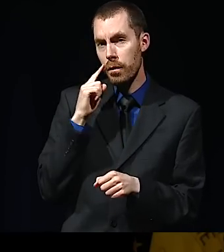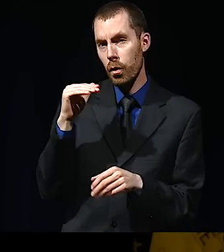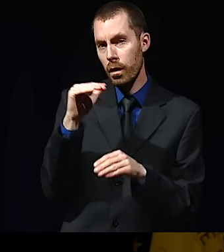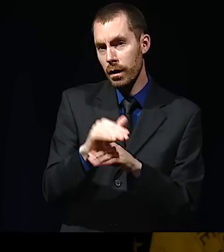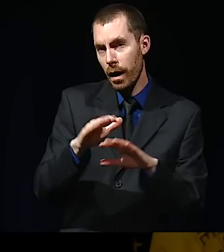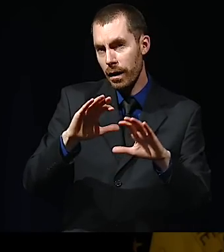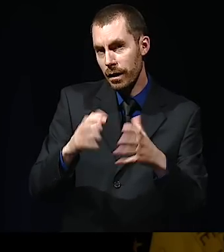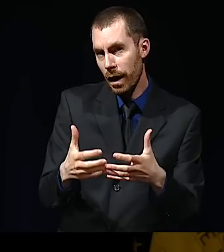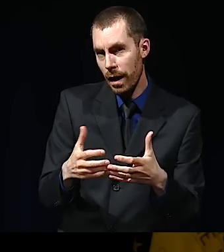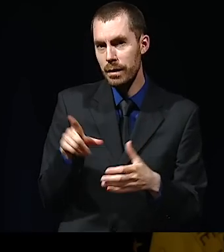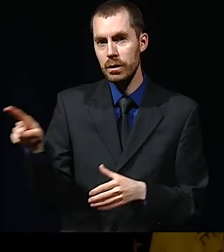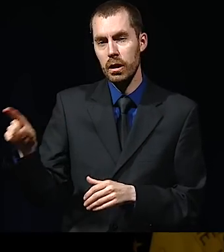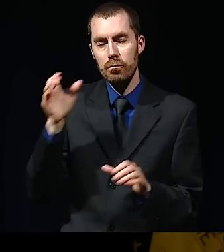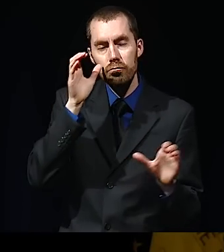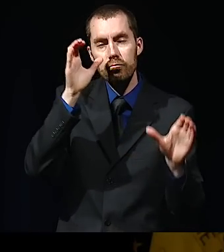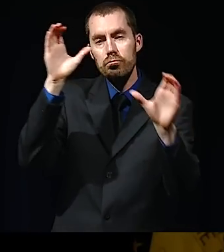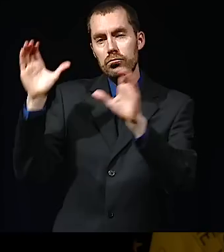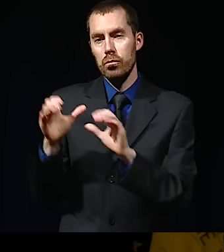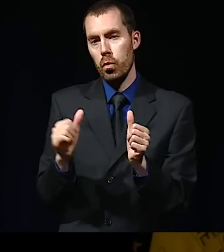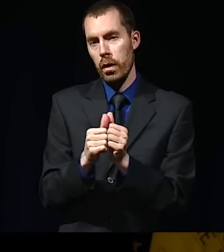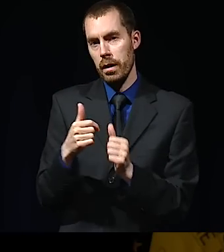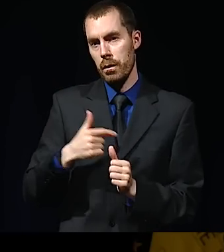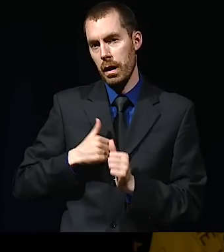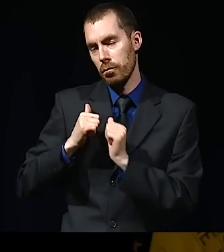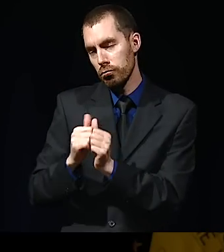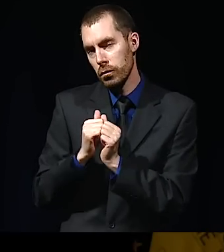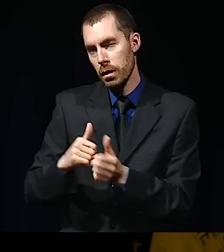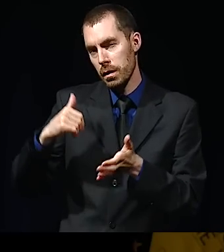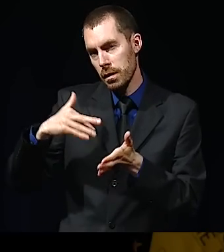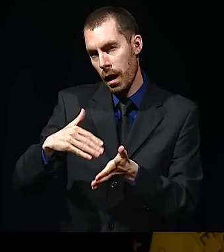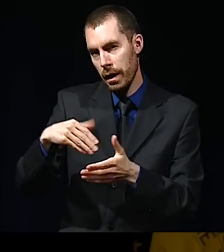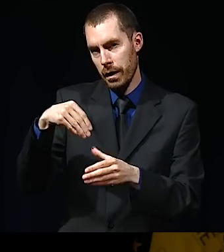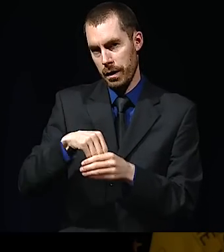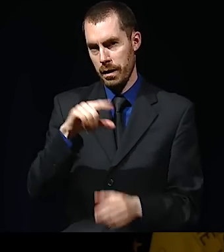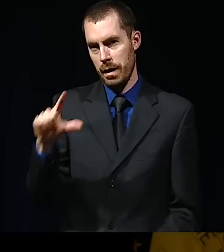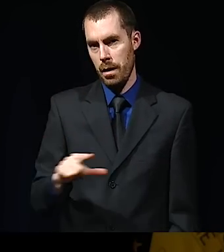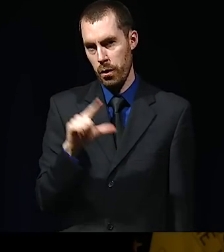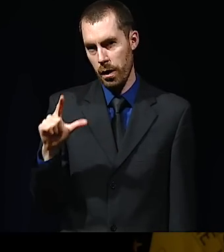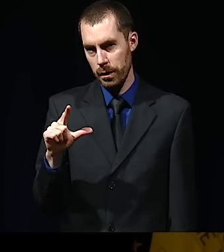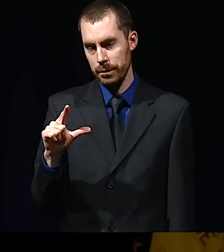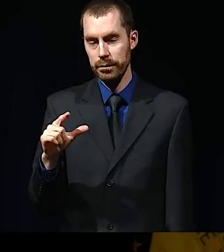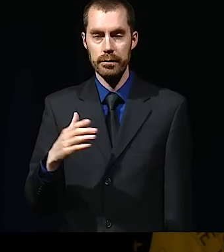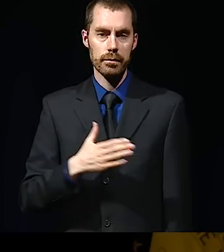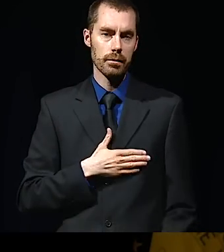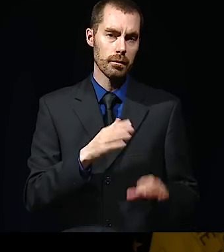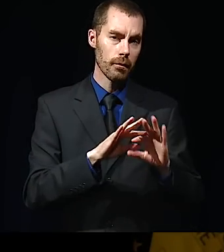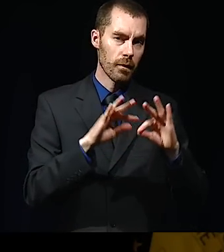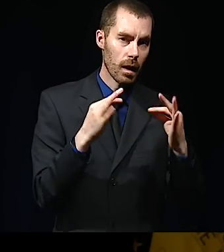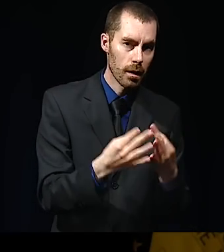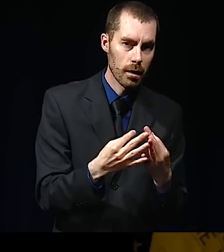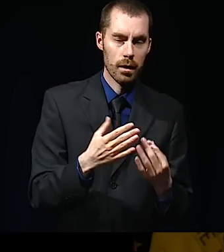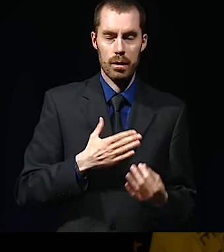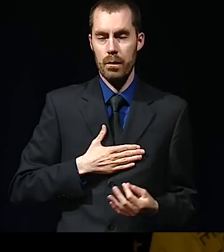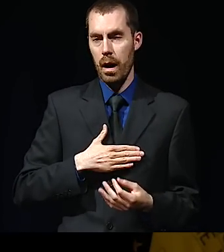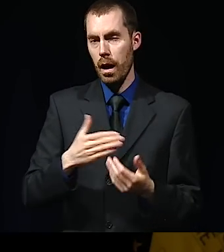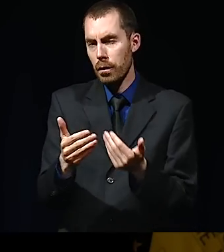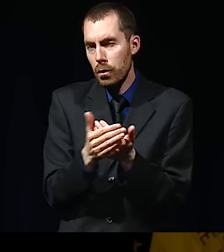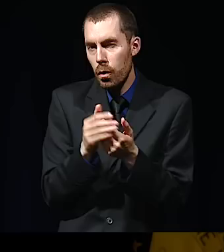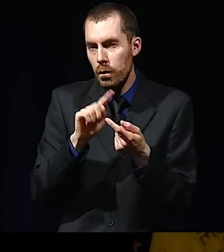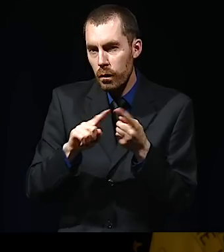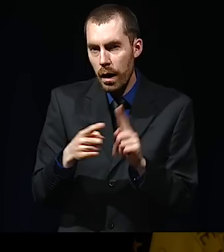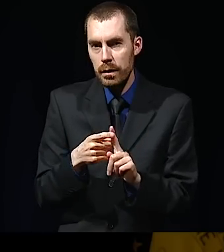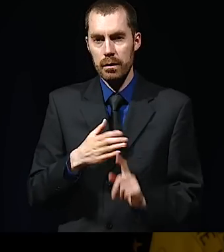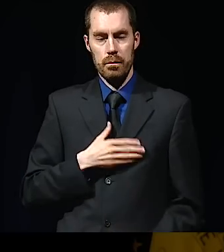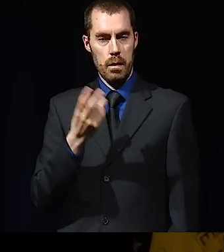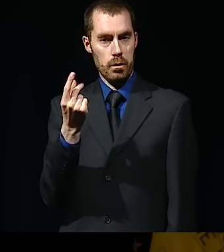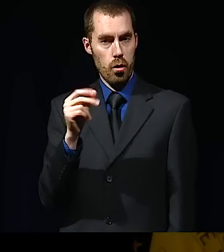class, and would stay up late to study with me at the library. My family, my close friends, and my dog Sparky